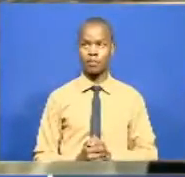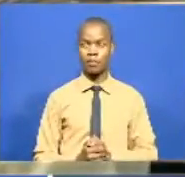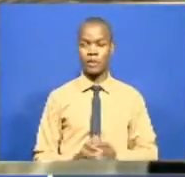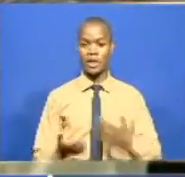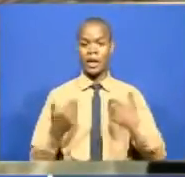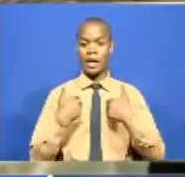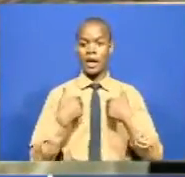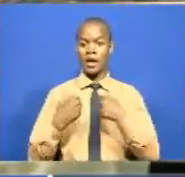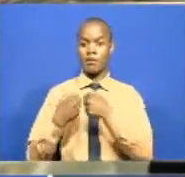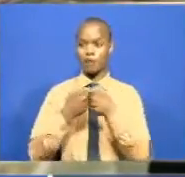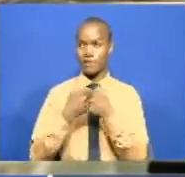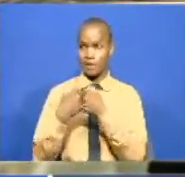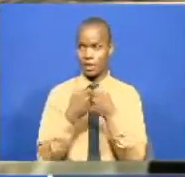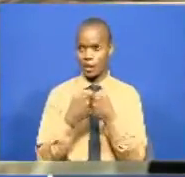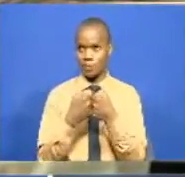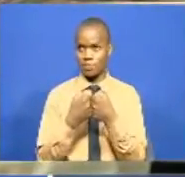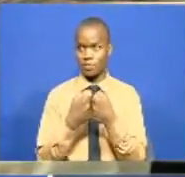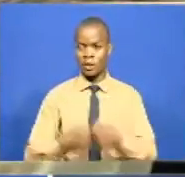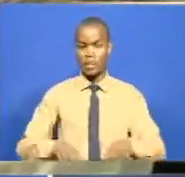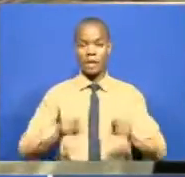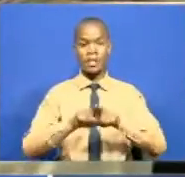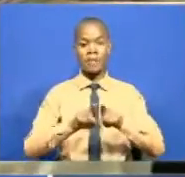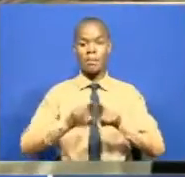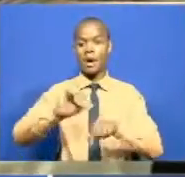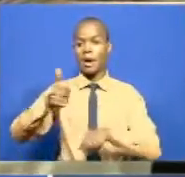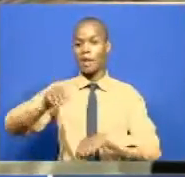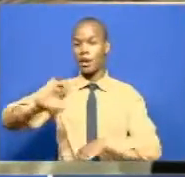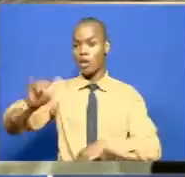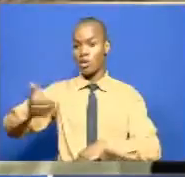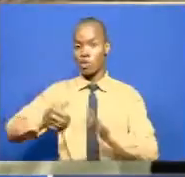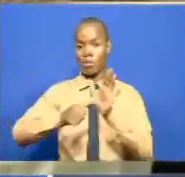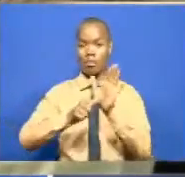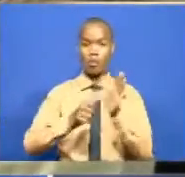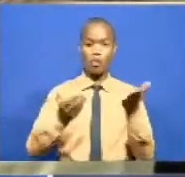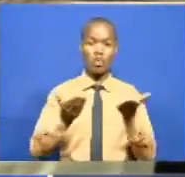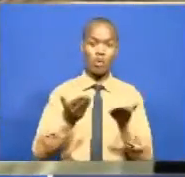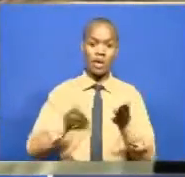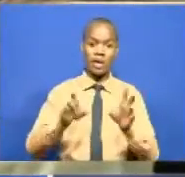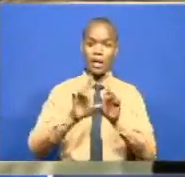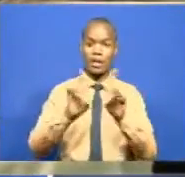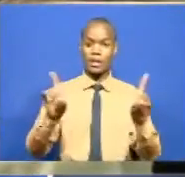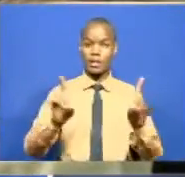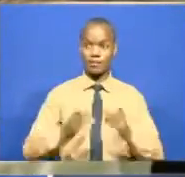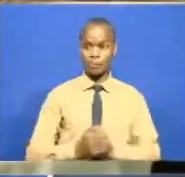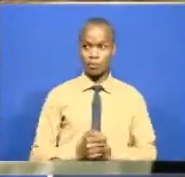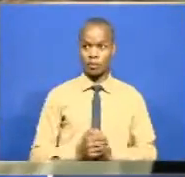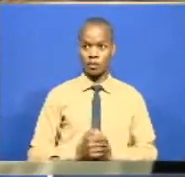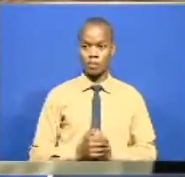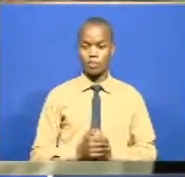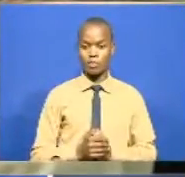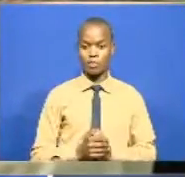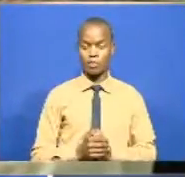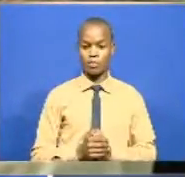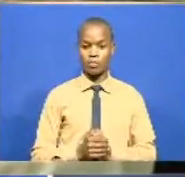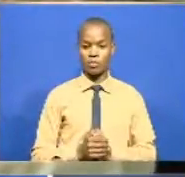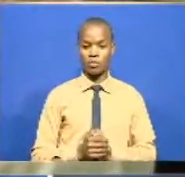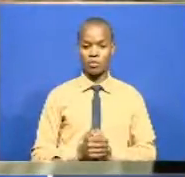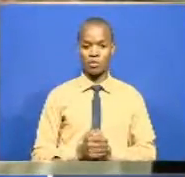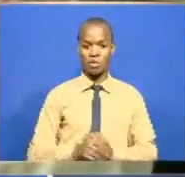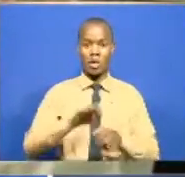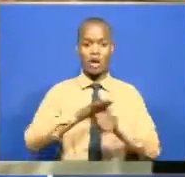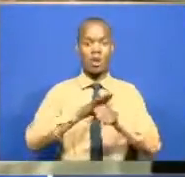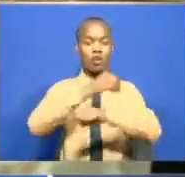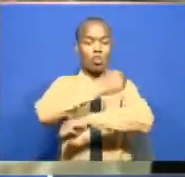challenge, just like in the rest of the country, on social distancing. Most of these public schools are